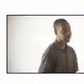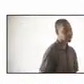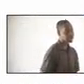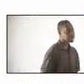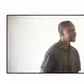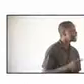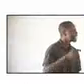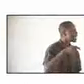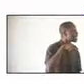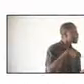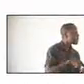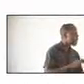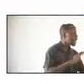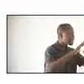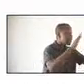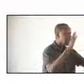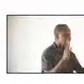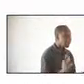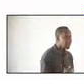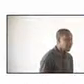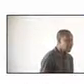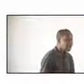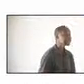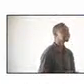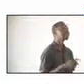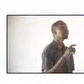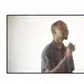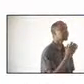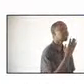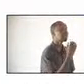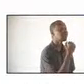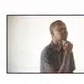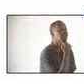the main body is made up of numbers of paragraphs